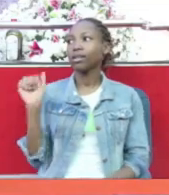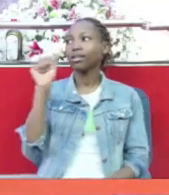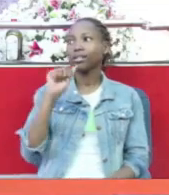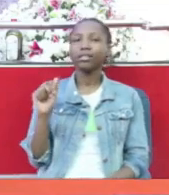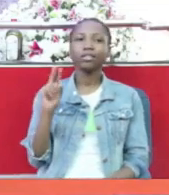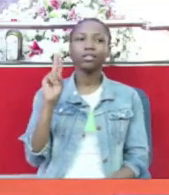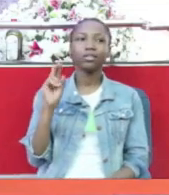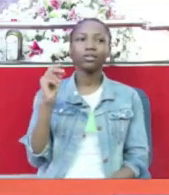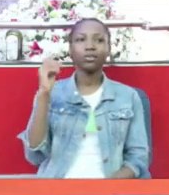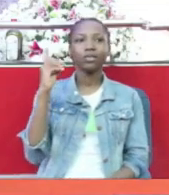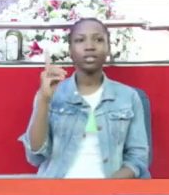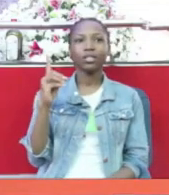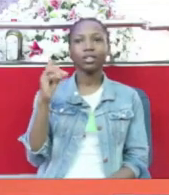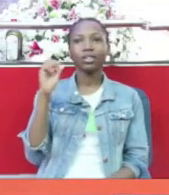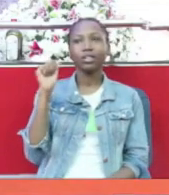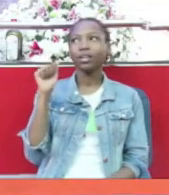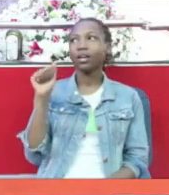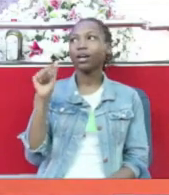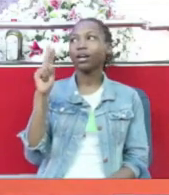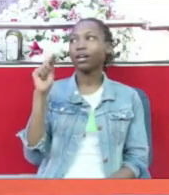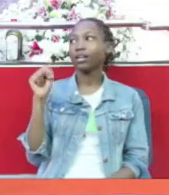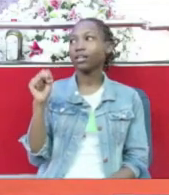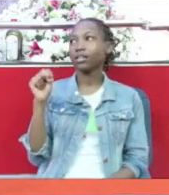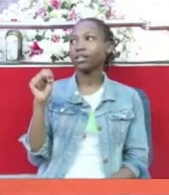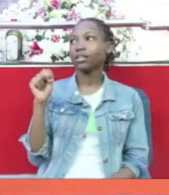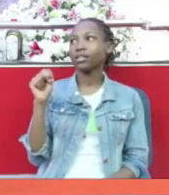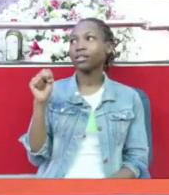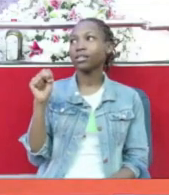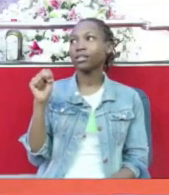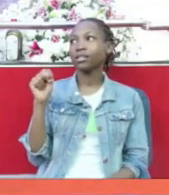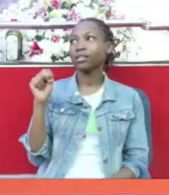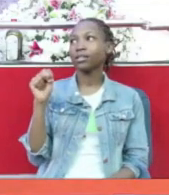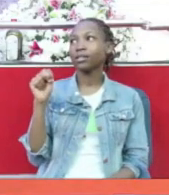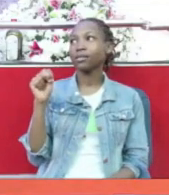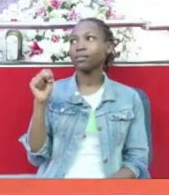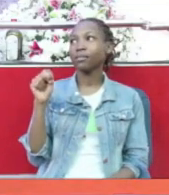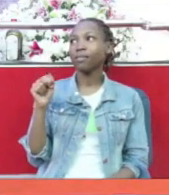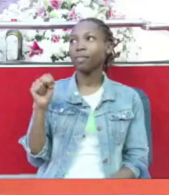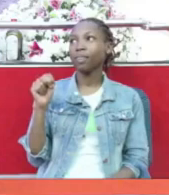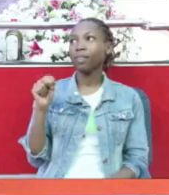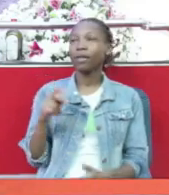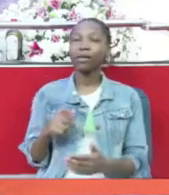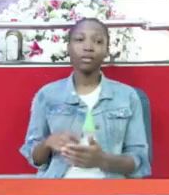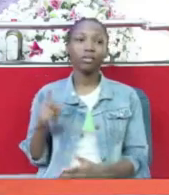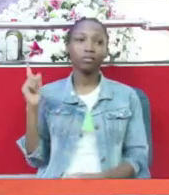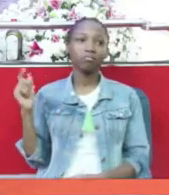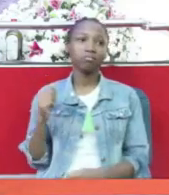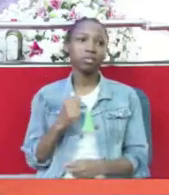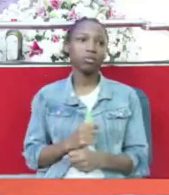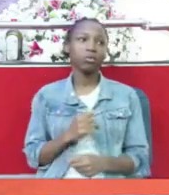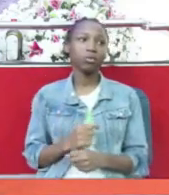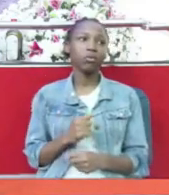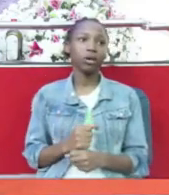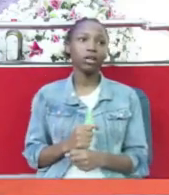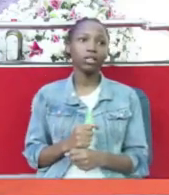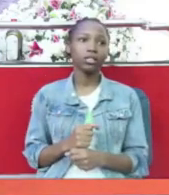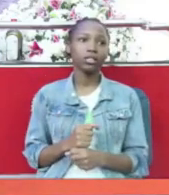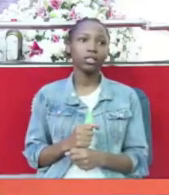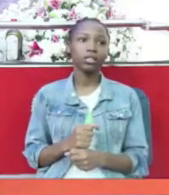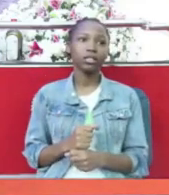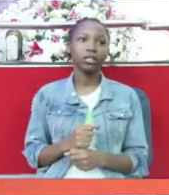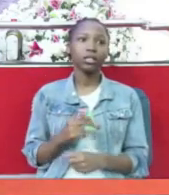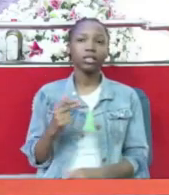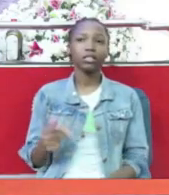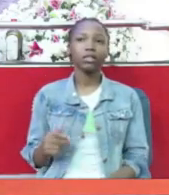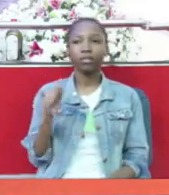and Tanzania. Yes, they have a lot of youth. Tanzania wako na vijana wengi. And I've worked there for many years, my family and I. But the